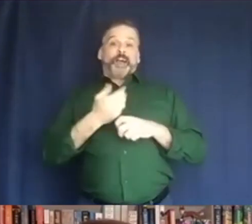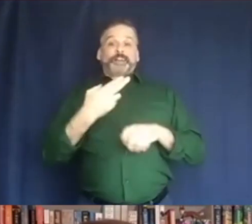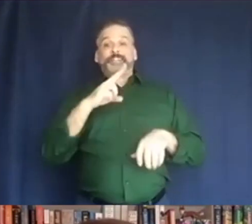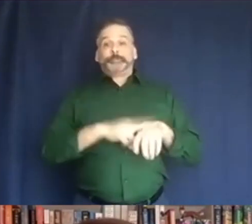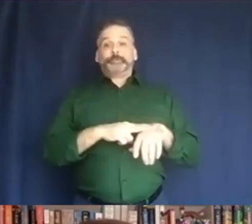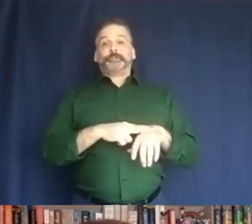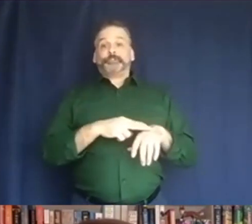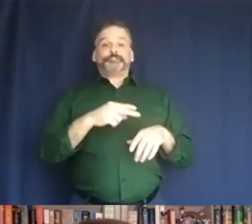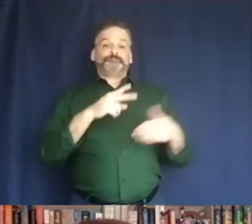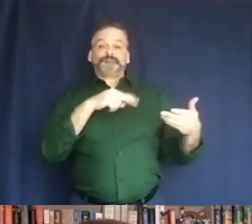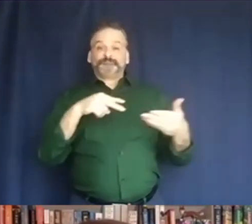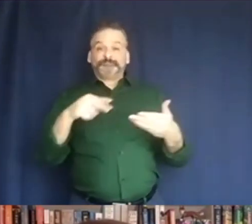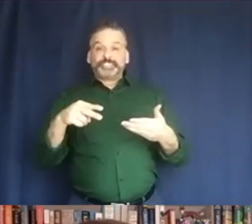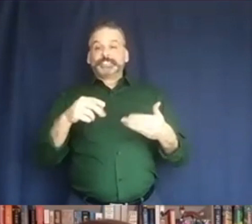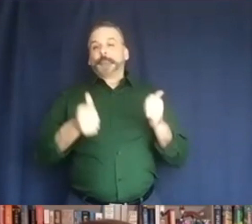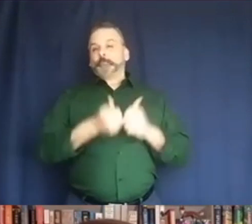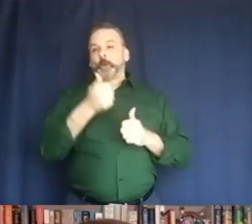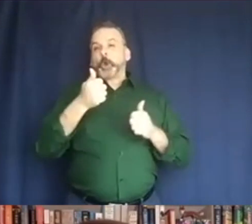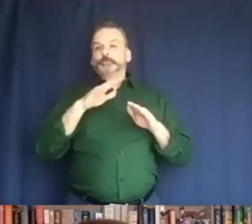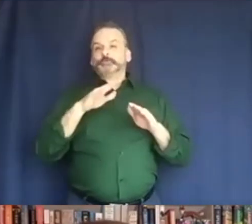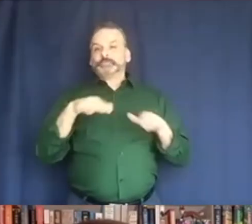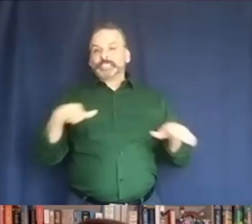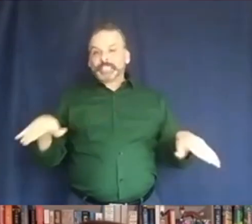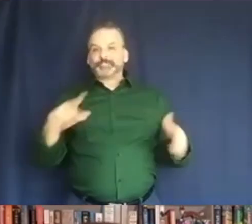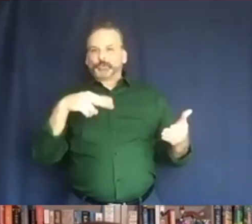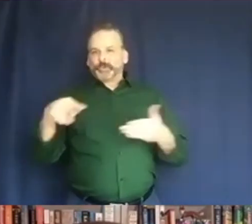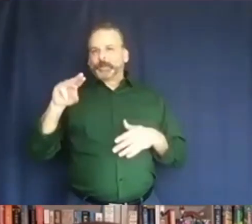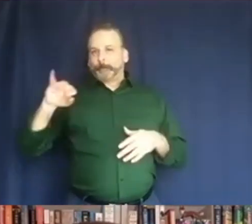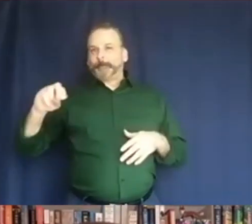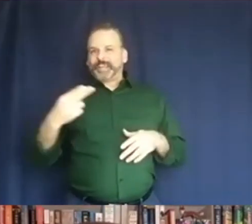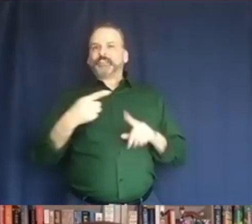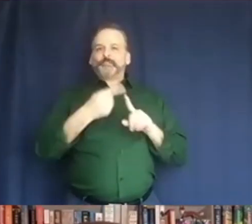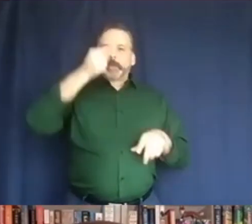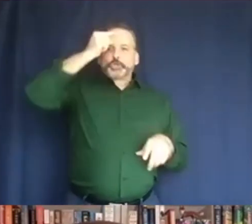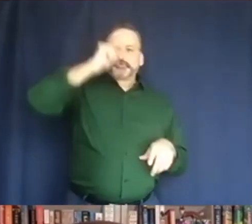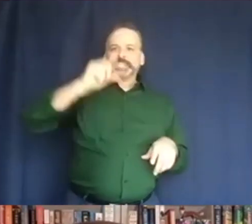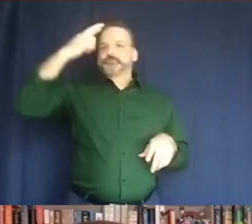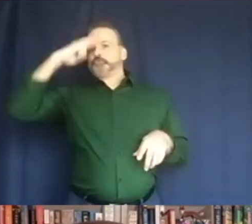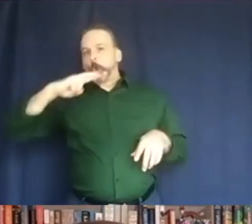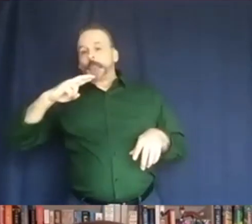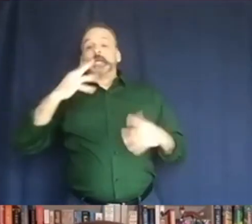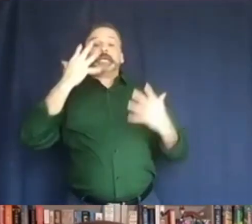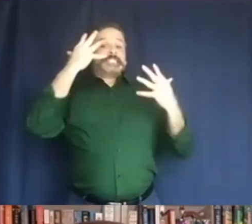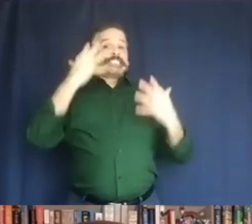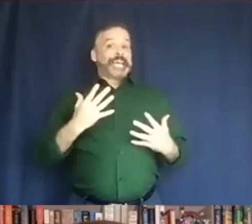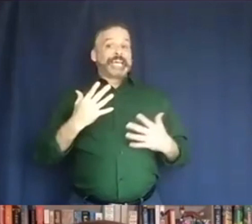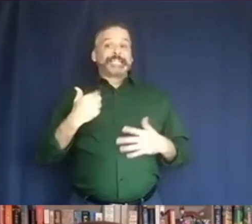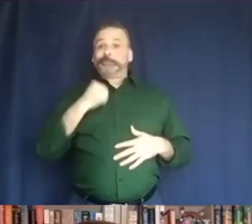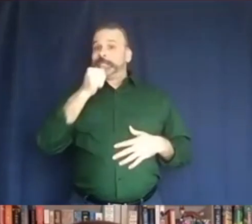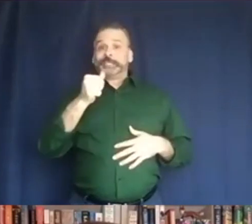that almost every kid gets in America of the Greco-Roman pantheon. Sadly, we didn't get a lot